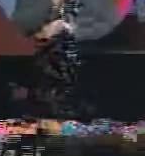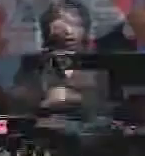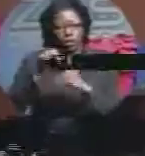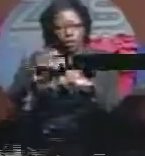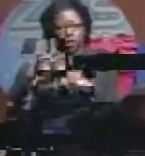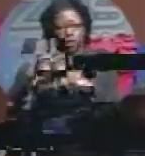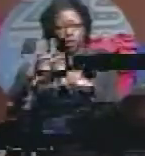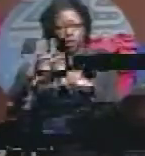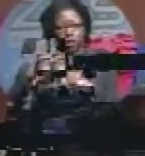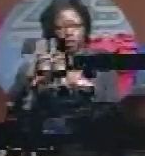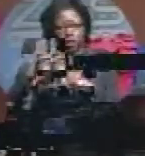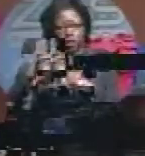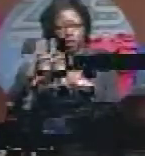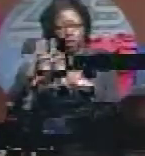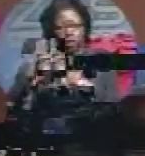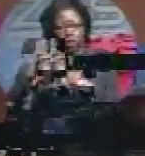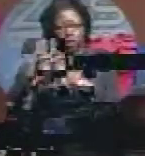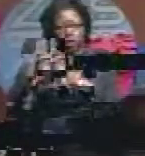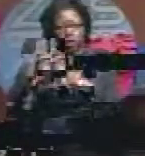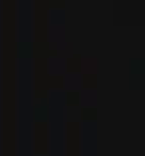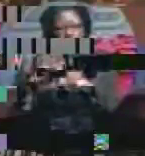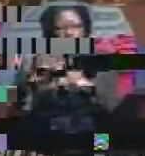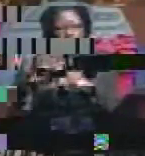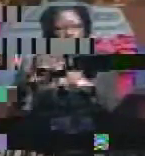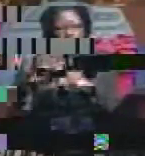Next, Bahamas.